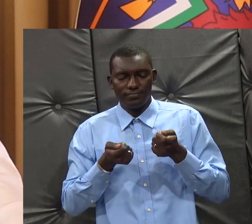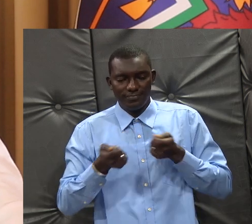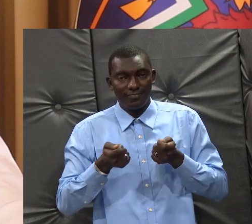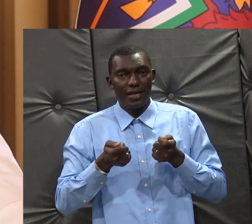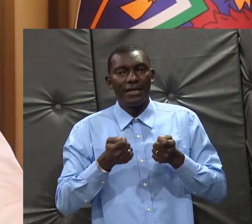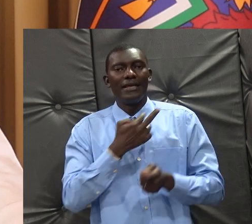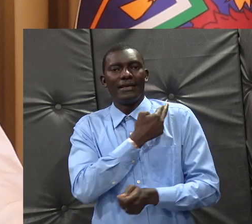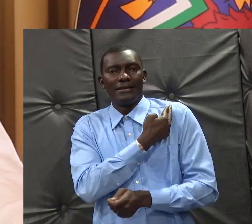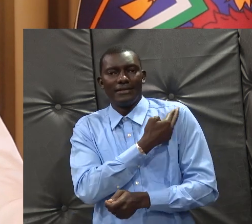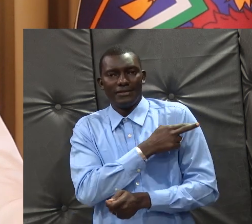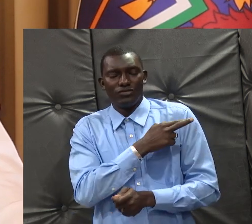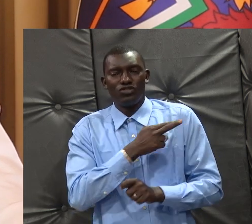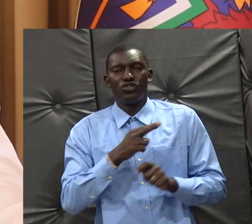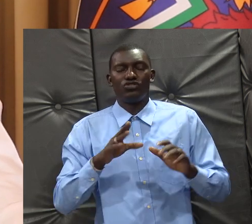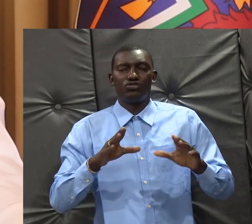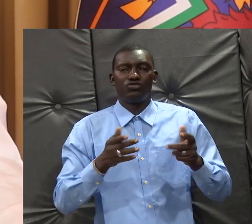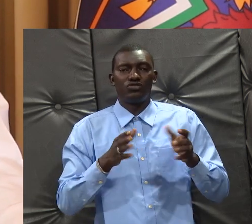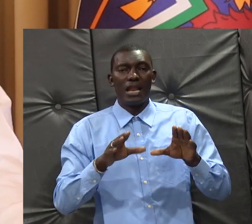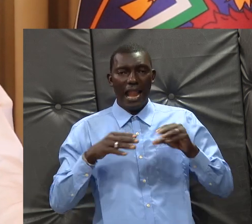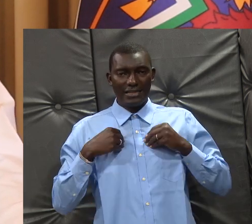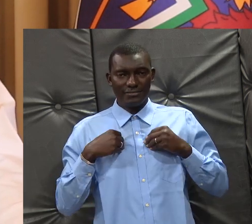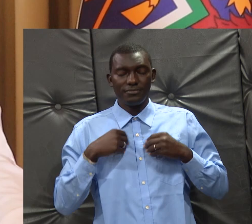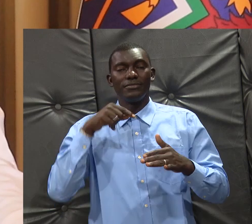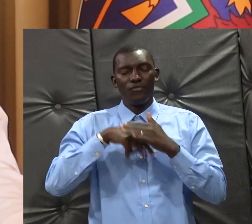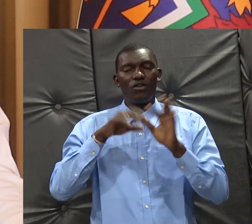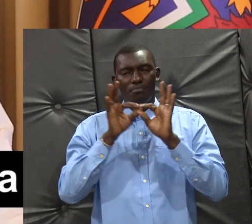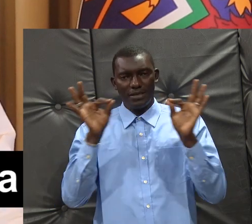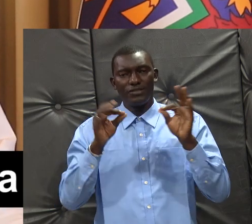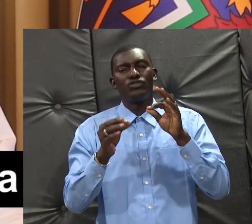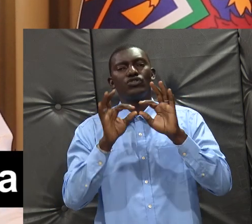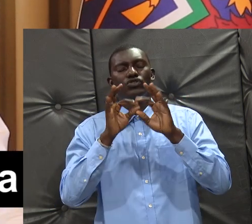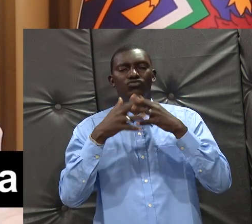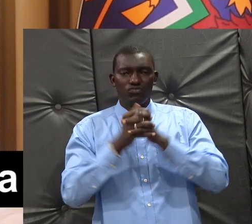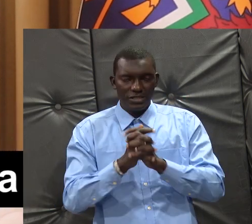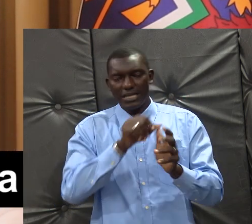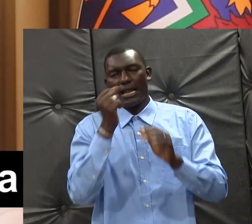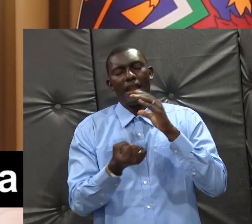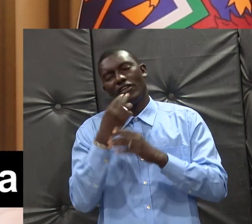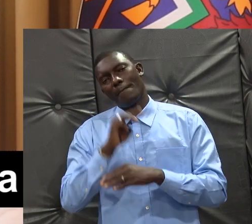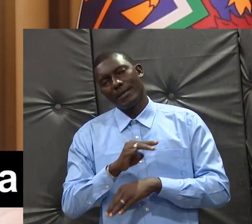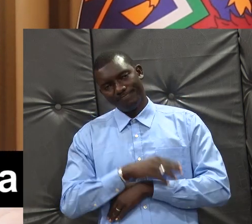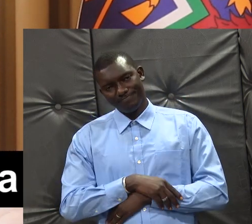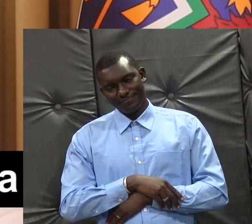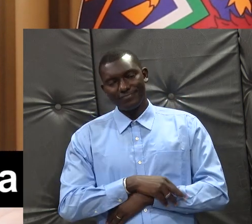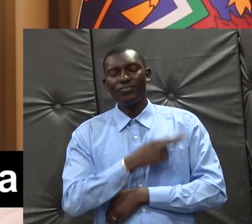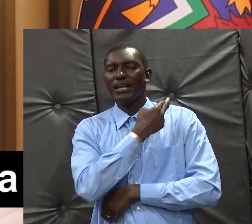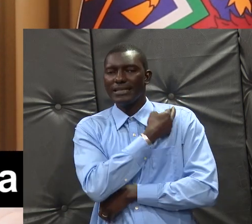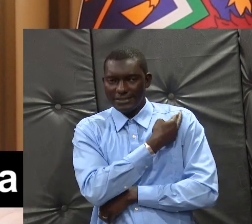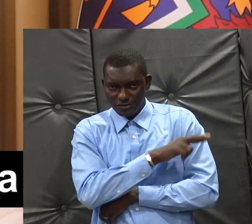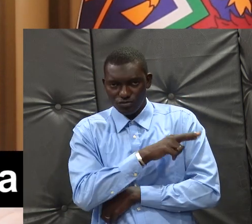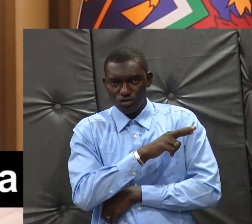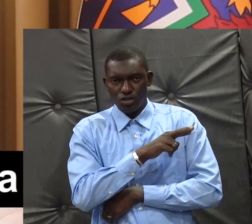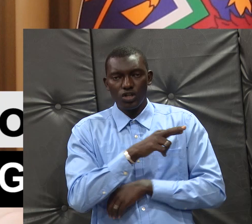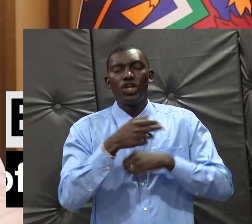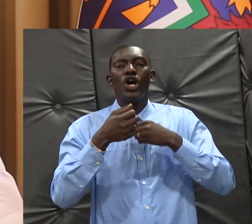peace, unity, and development. Religious practice implies